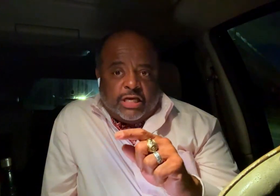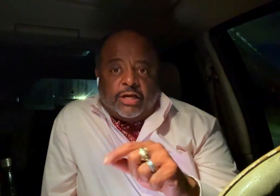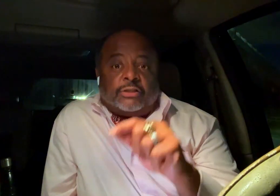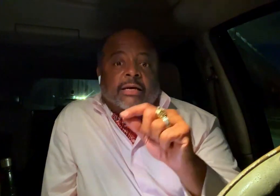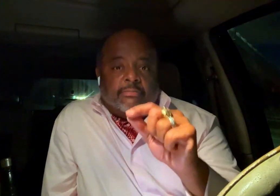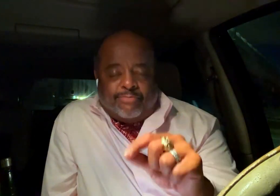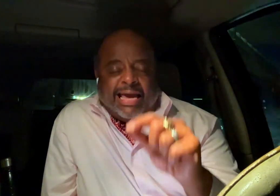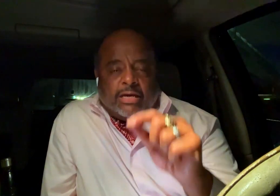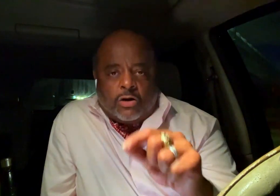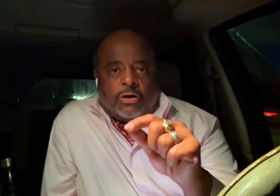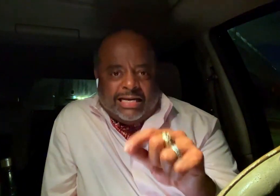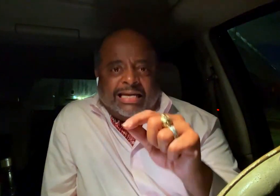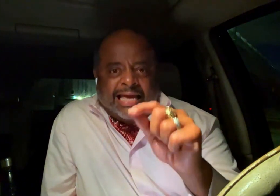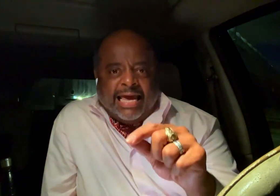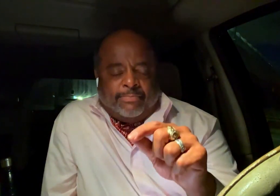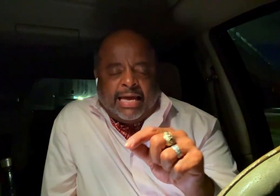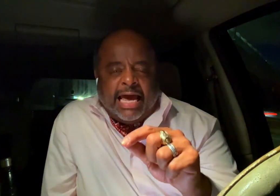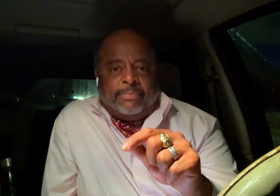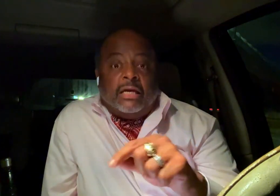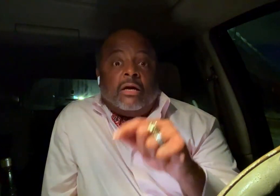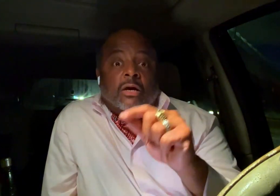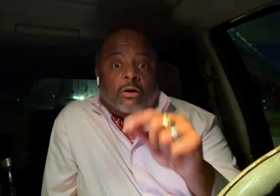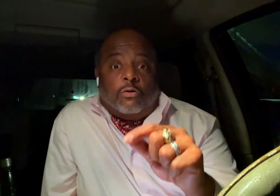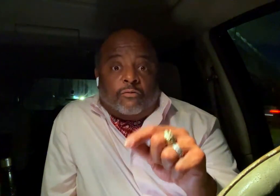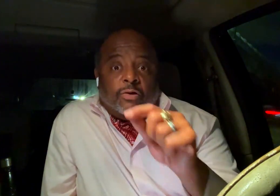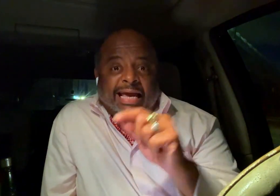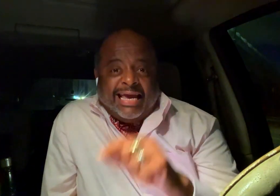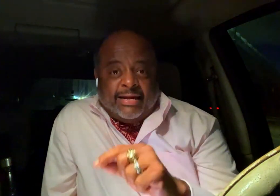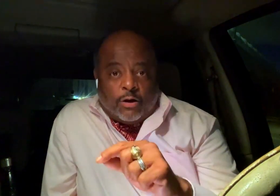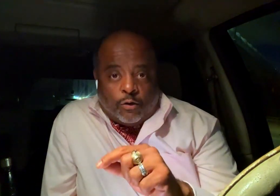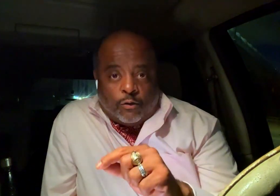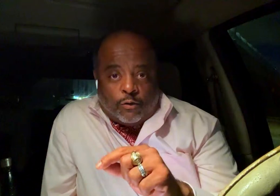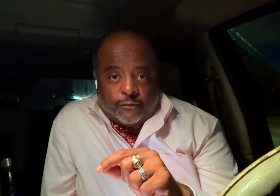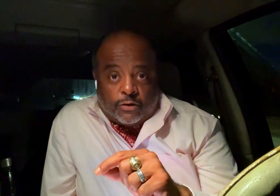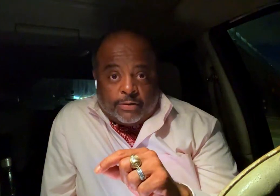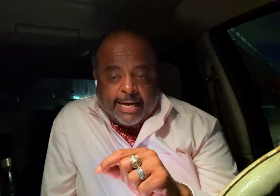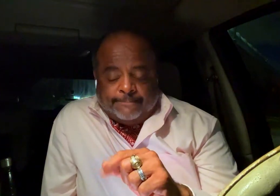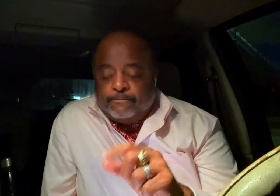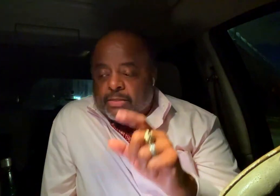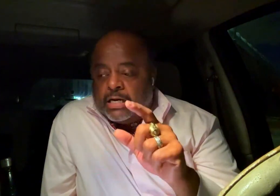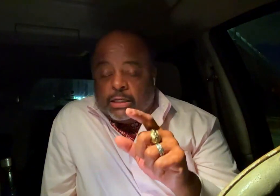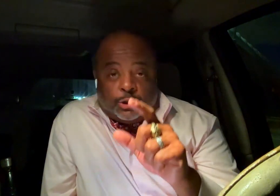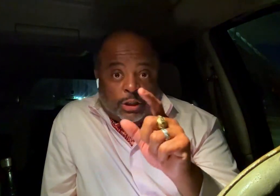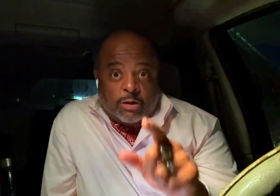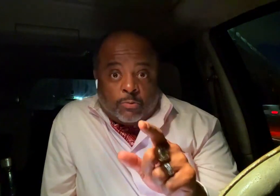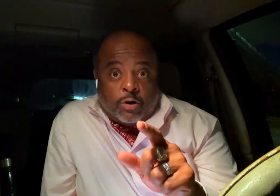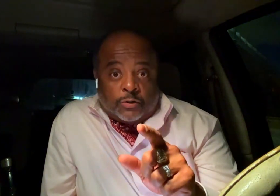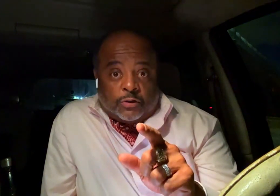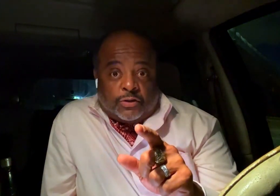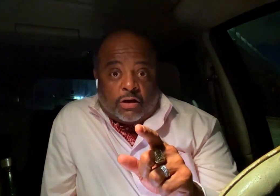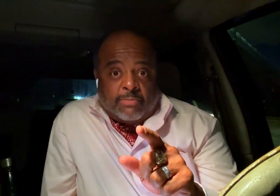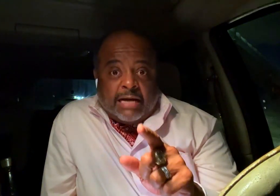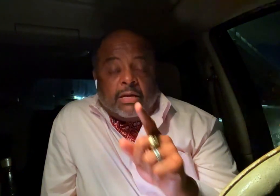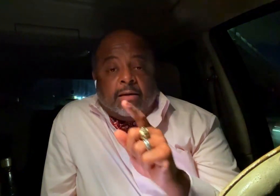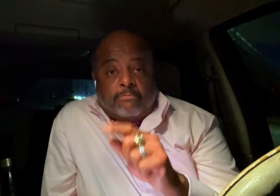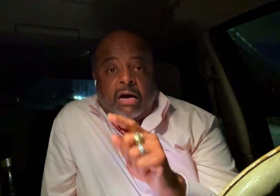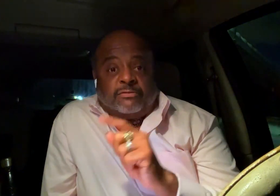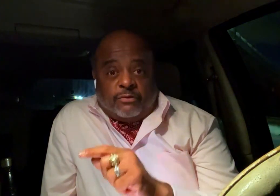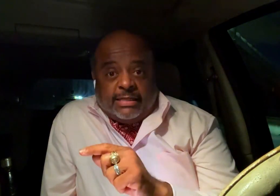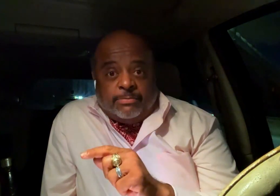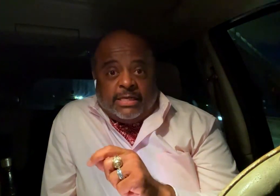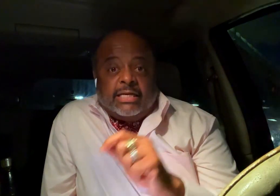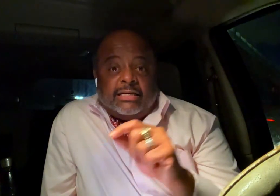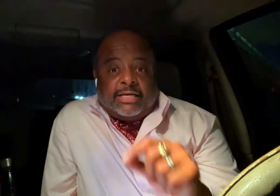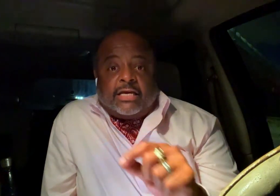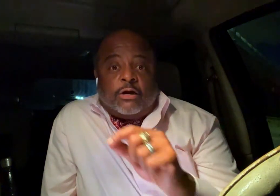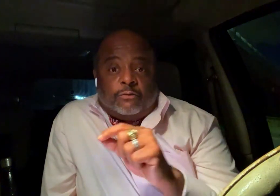next 2 years. Bank on it happening over and over, okay? And we'll also talk about